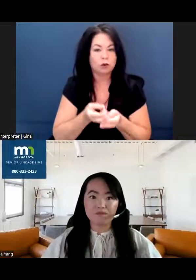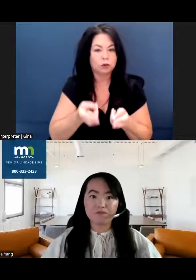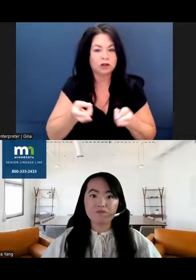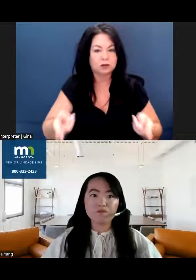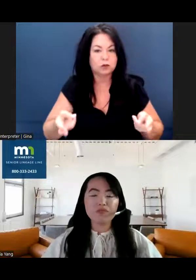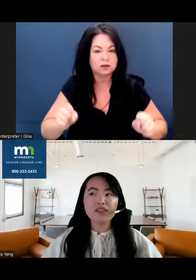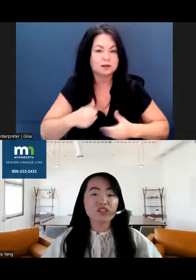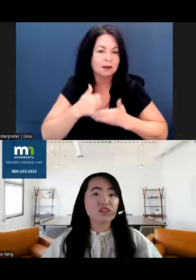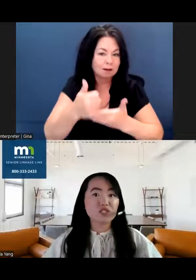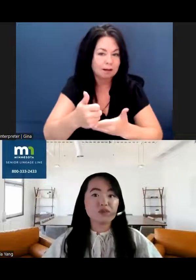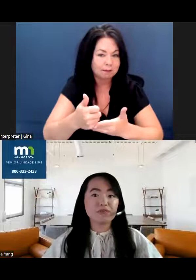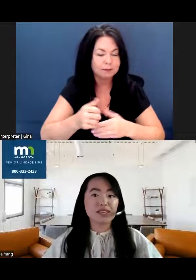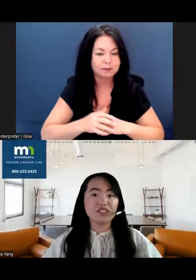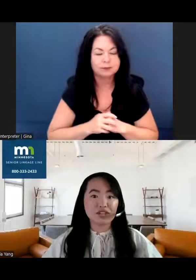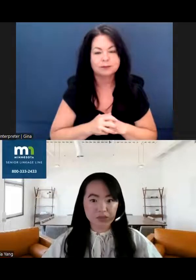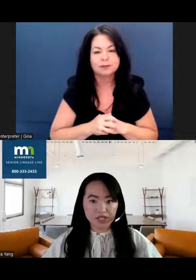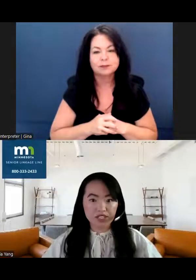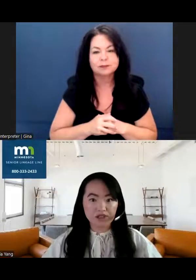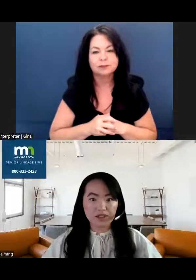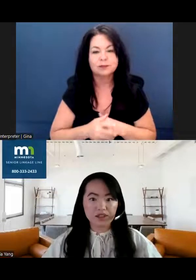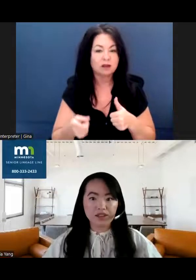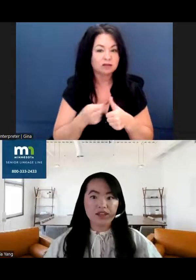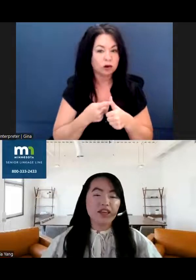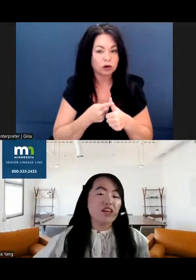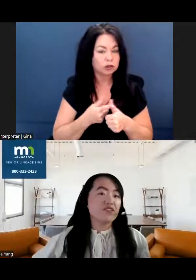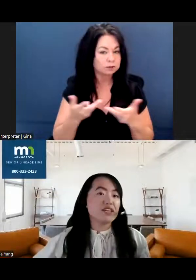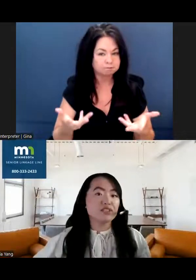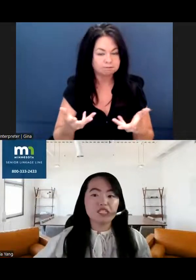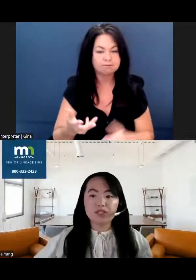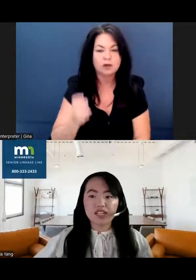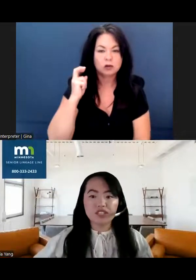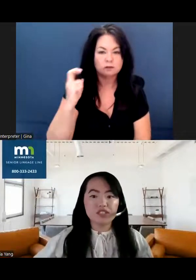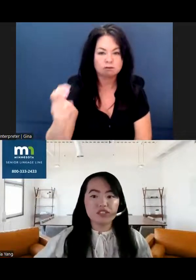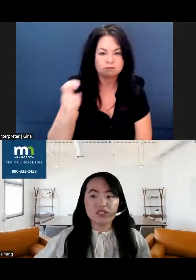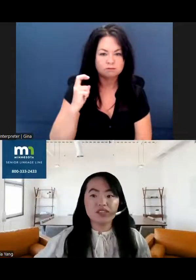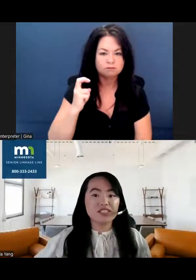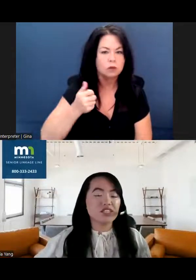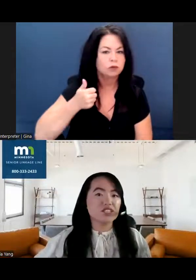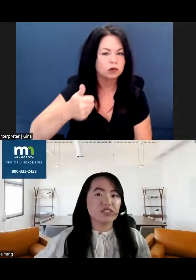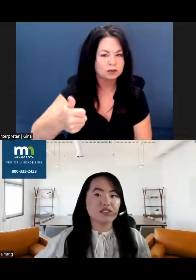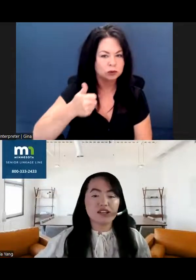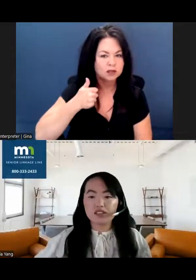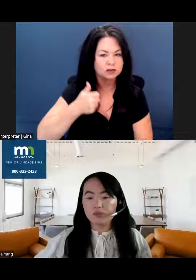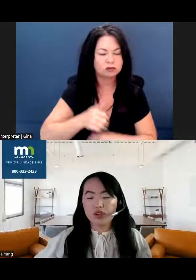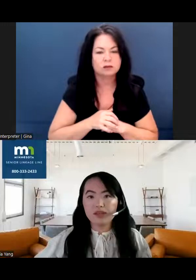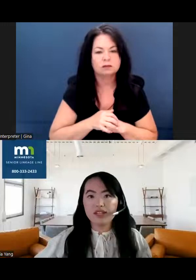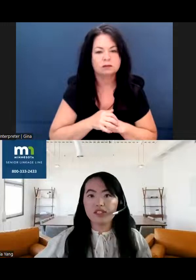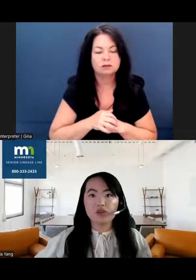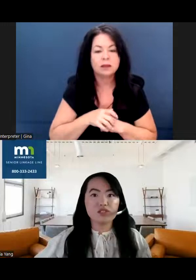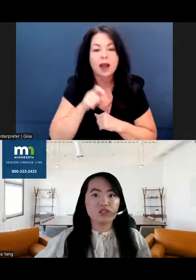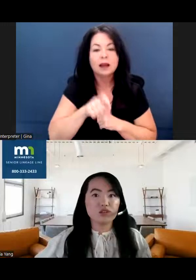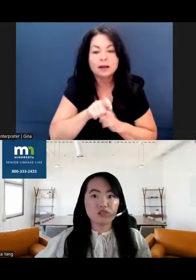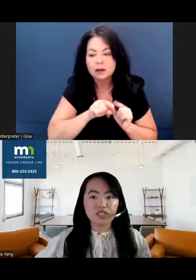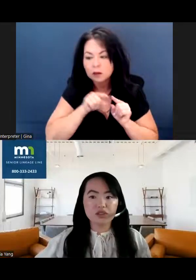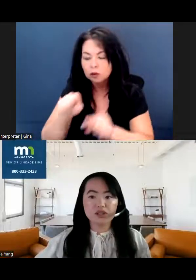LinkAge LiNE. The first one being transportation. If you need transportation to things such as your doctor's appointment,